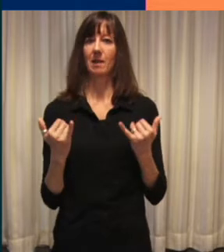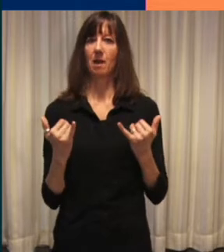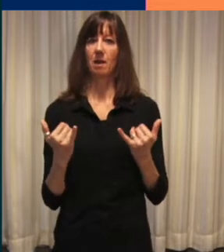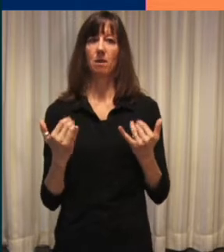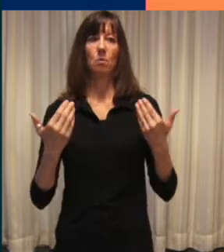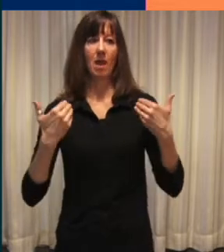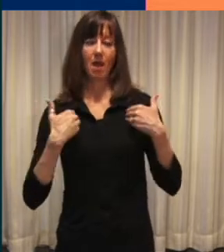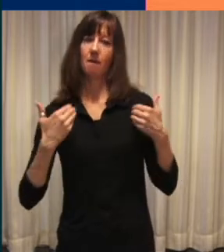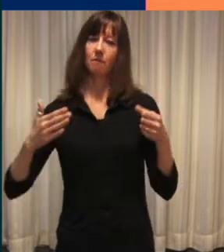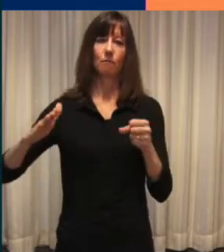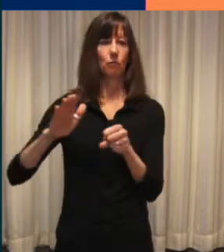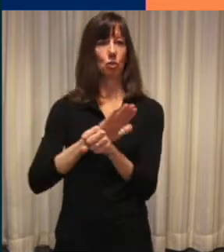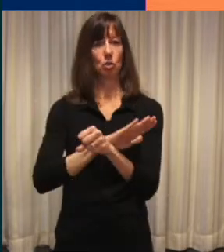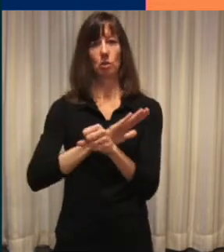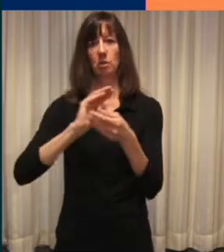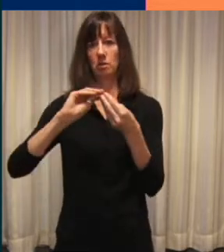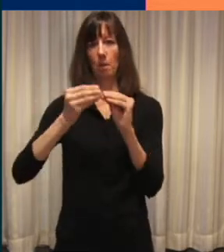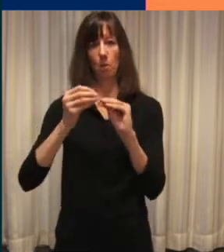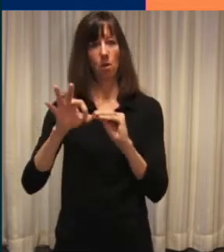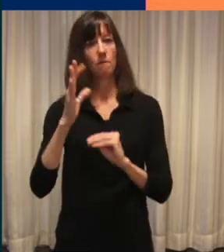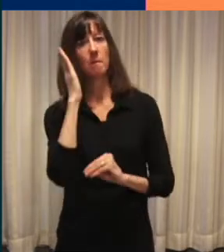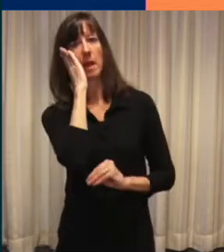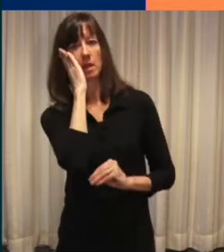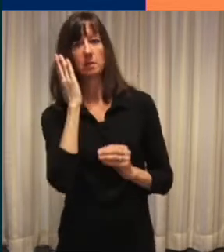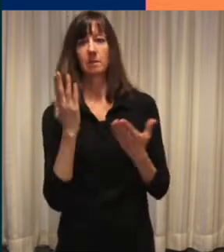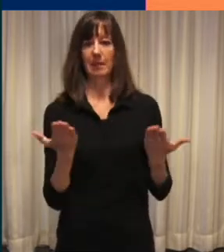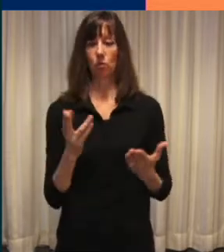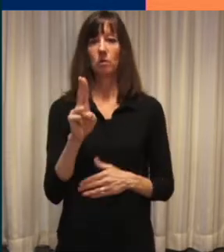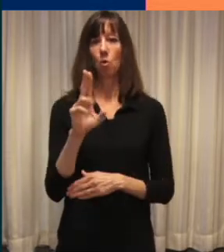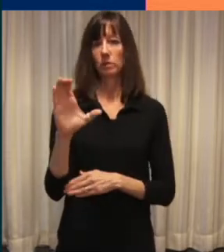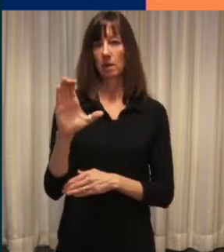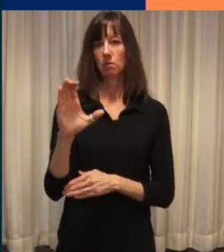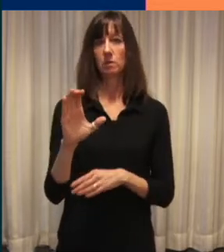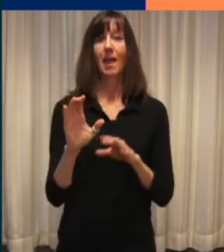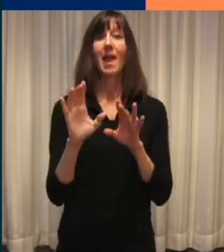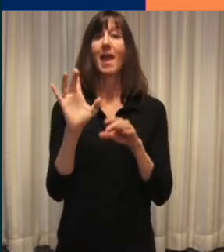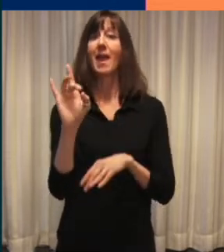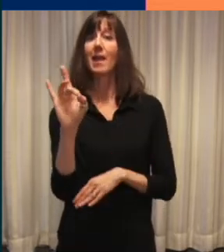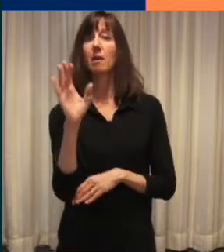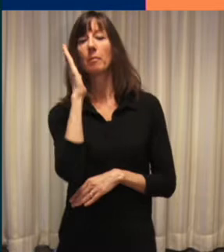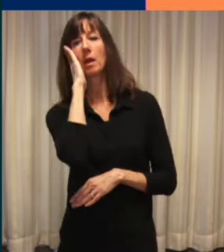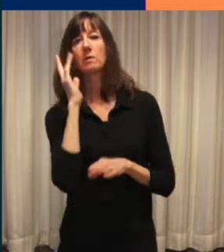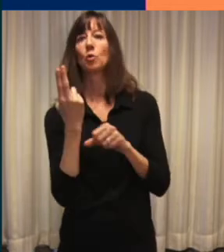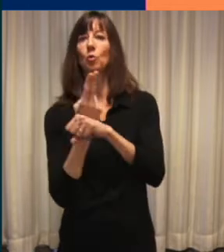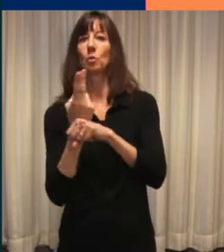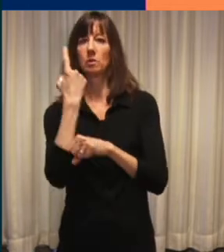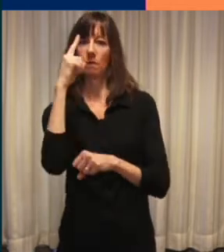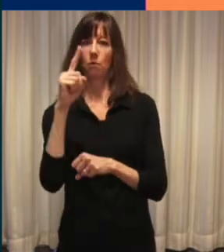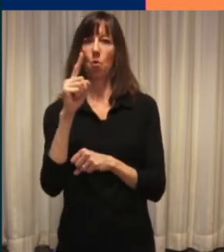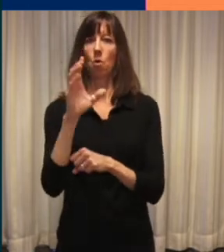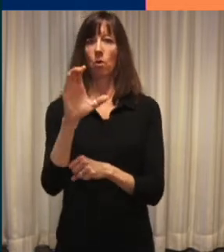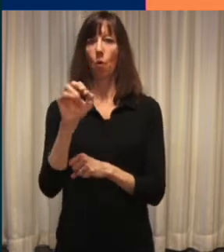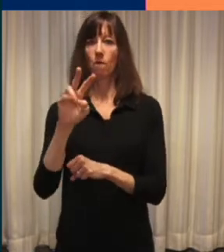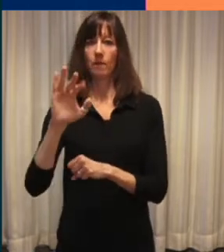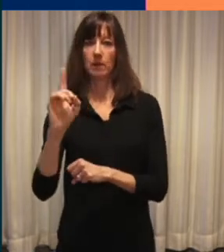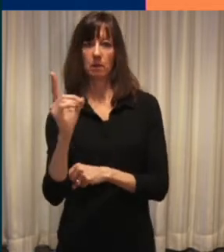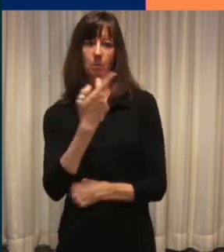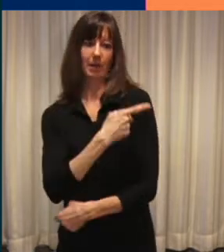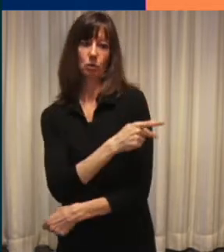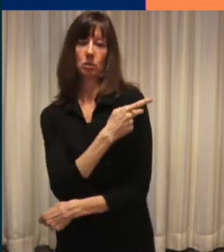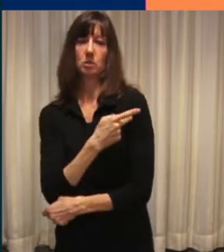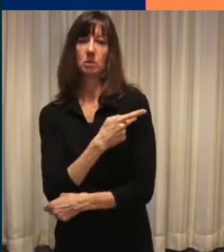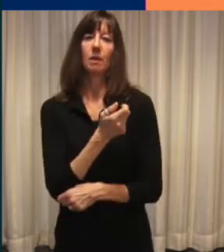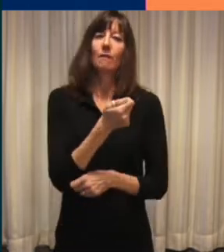fully staffed ICU beds in the county. 8 are being used for COVID patients. A few others are being used for non-COVID